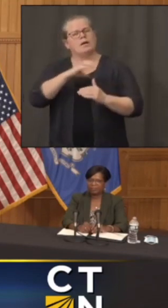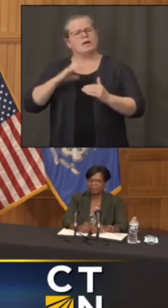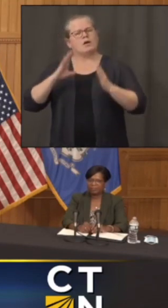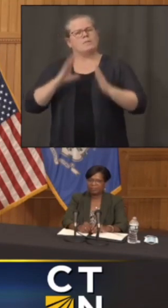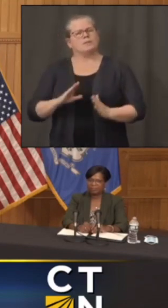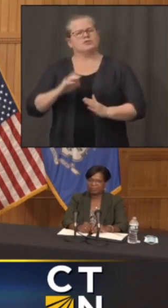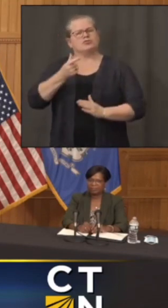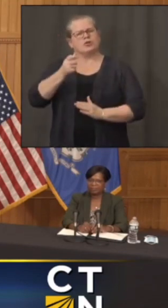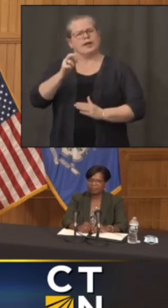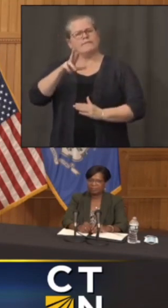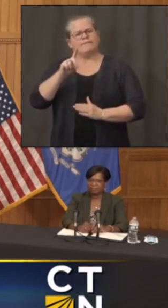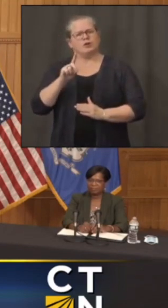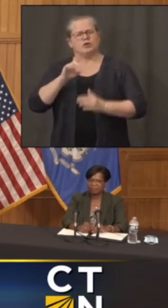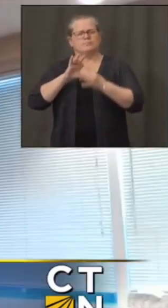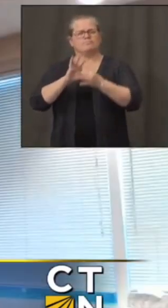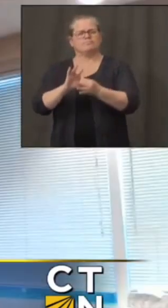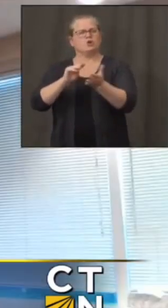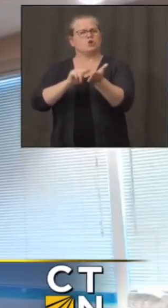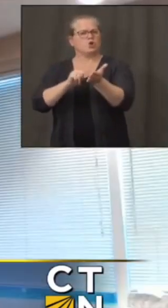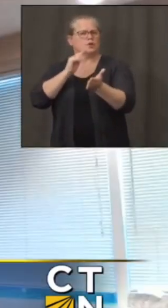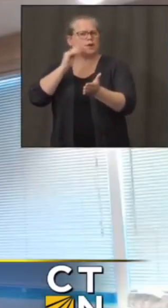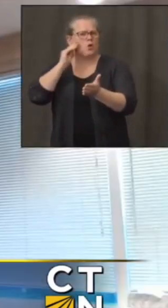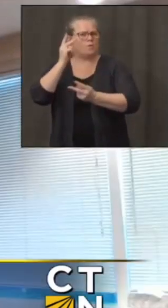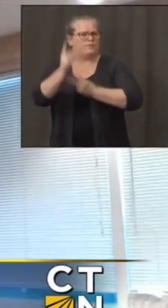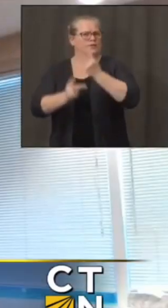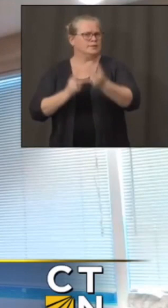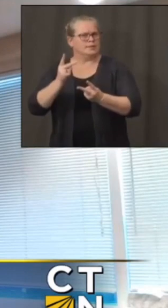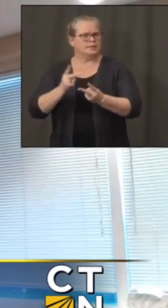homes. Are there any specific